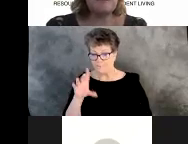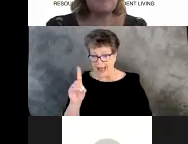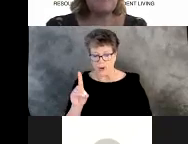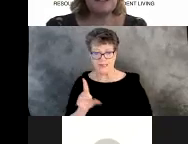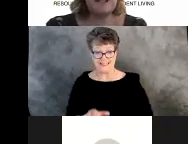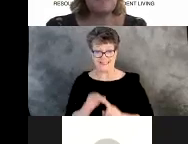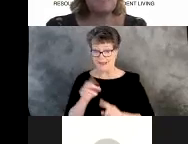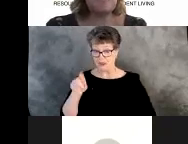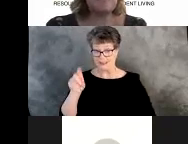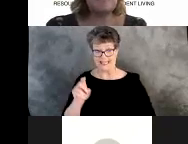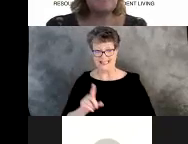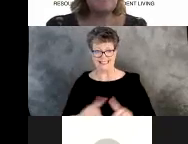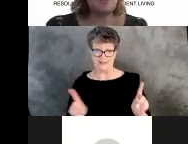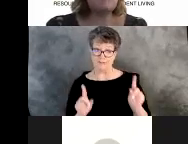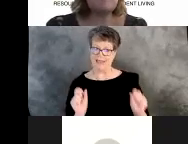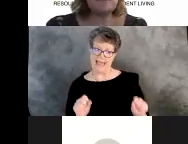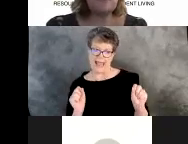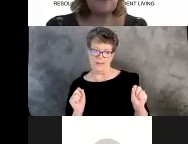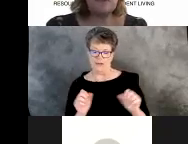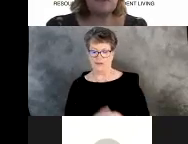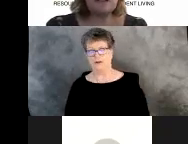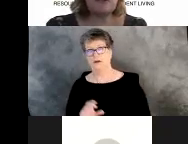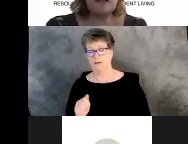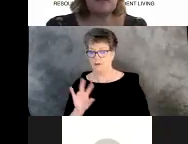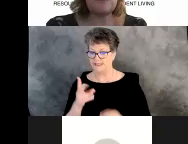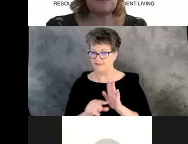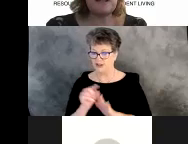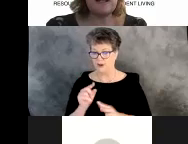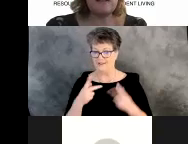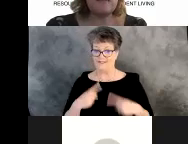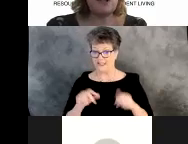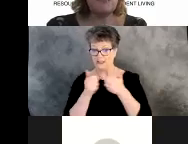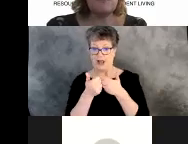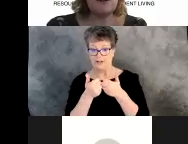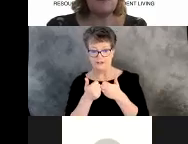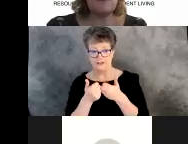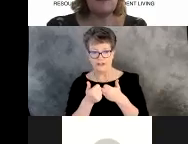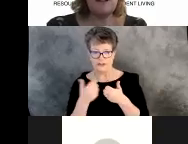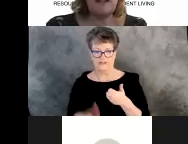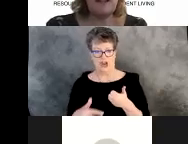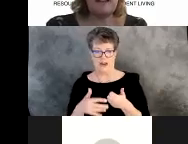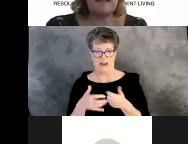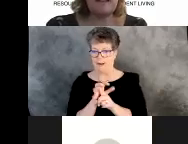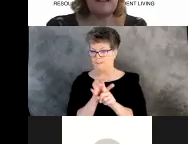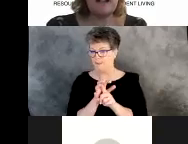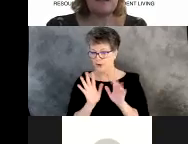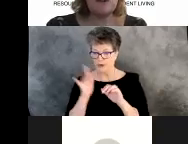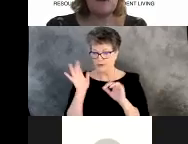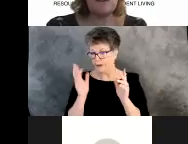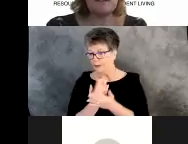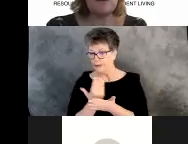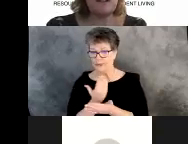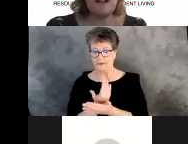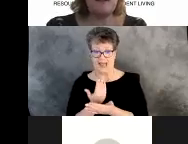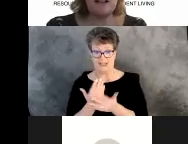needs, differently abled. I remember in 7th grade, physically challenged was like very nouveau. And I just went